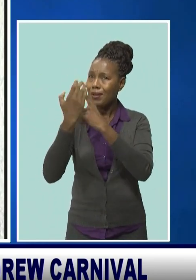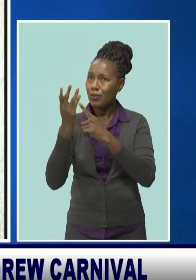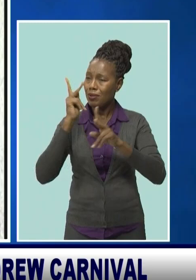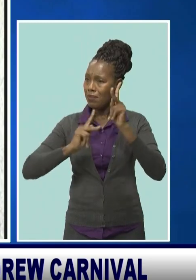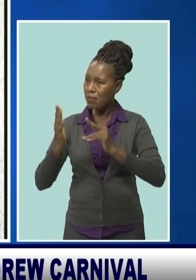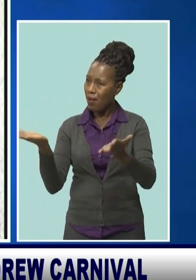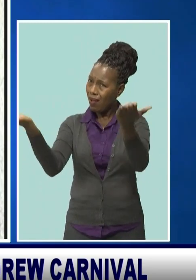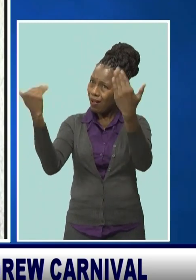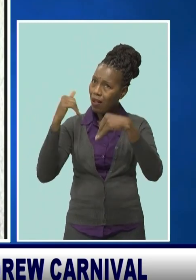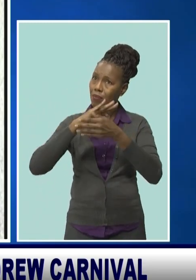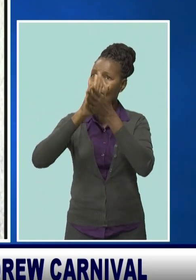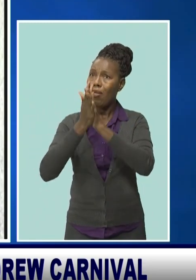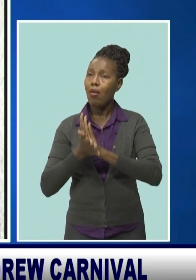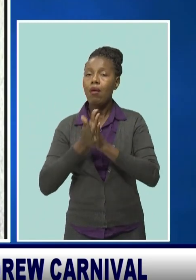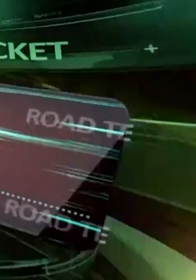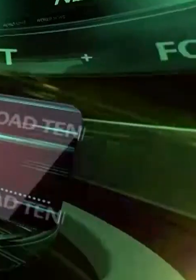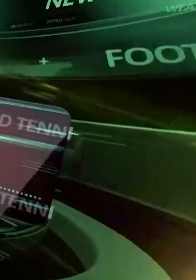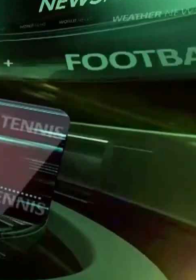Andrew, the peace of St. Andrew.